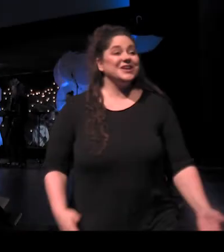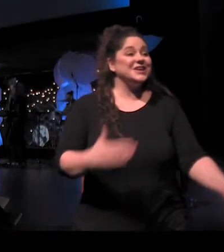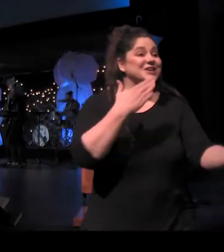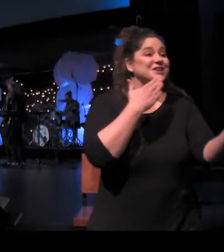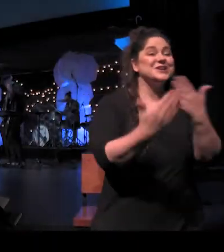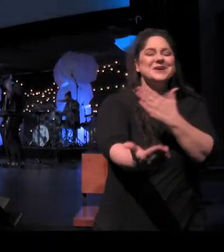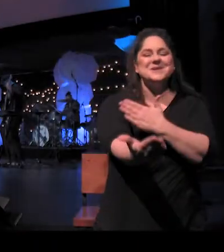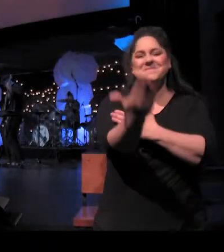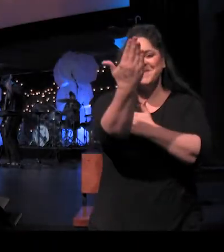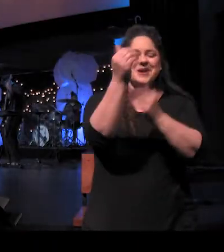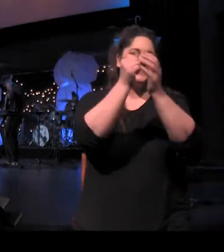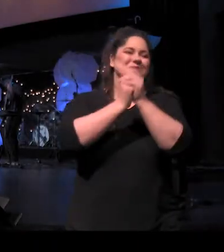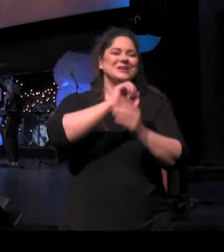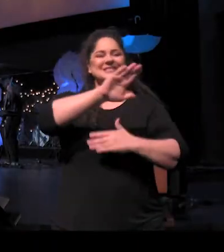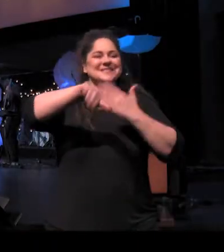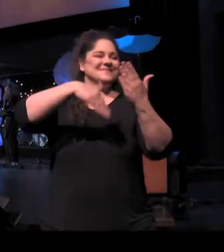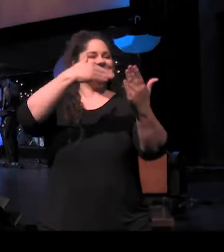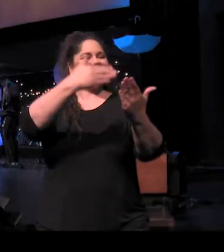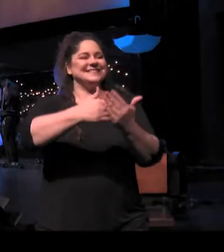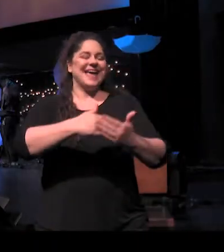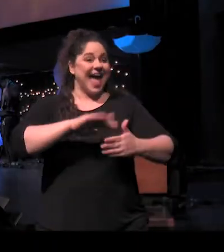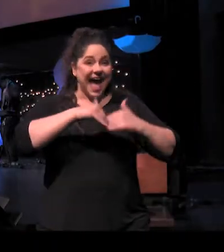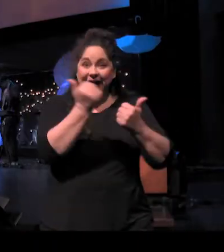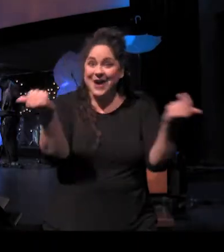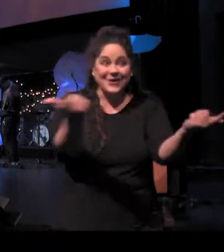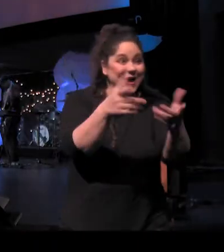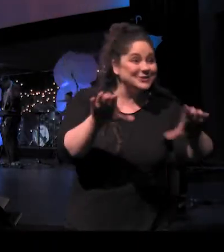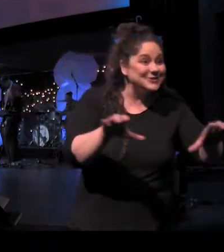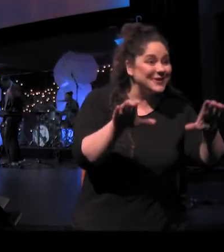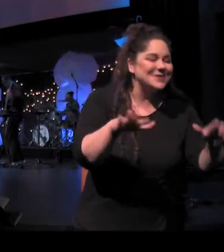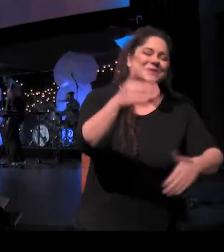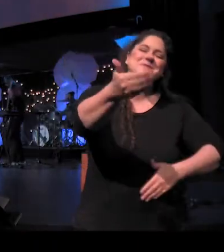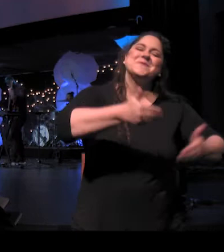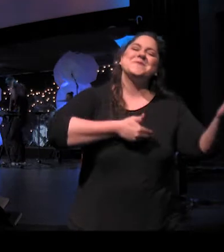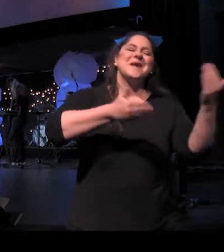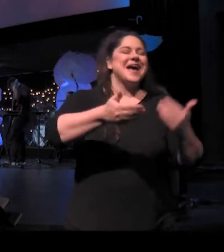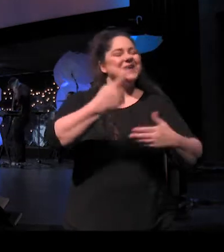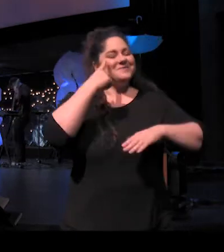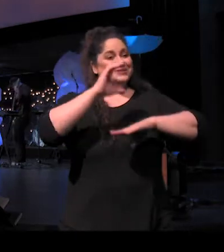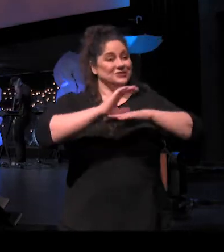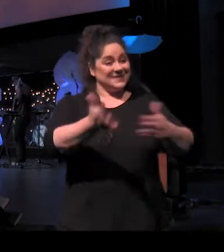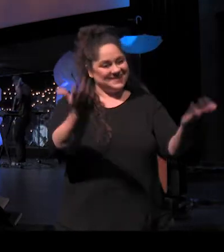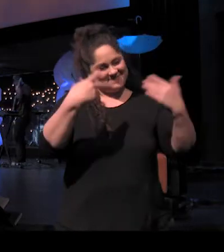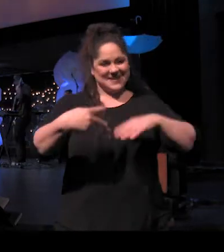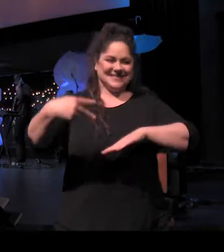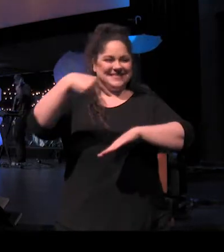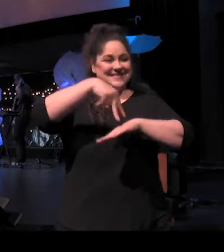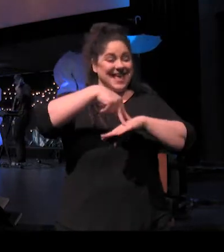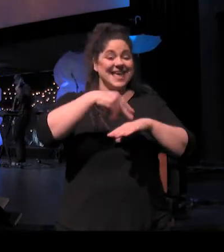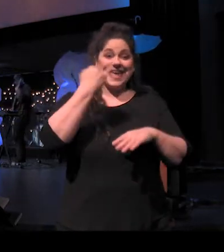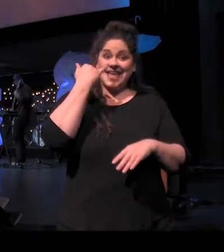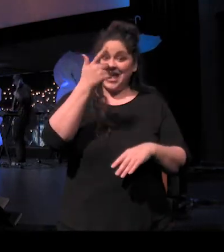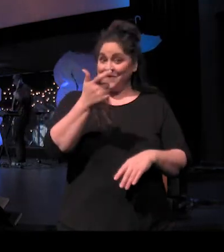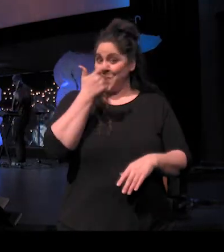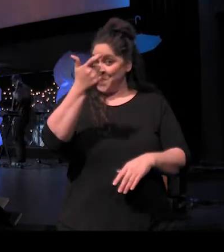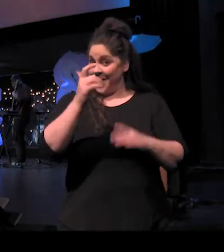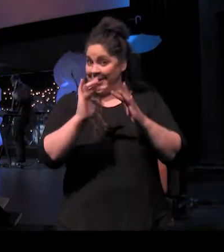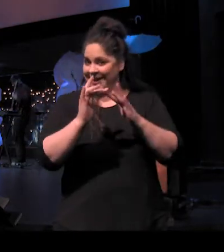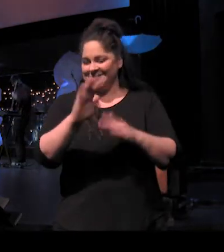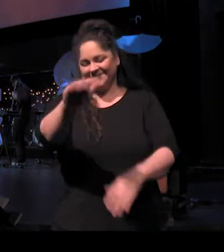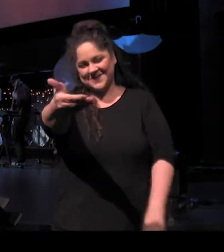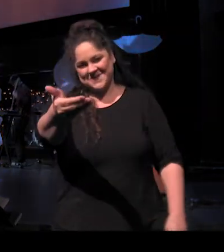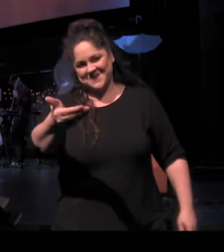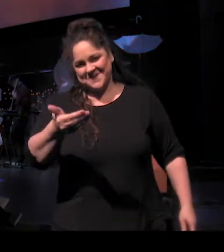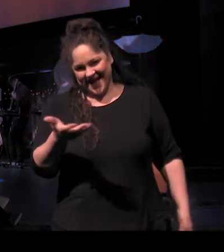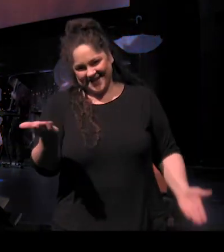Good morning, Worship Center. How's everybody doing this morning? Welcome to church. Let's stand. And if you're watching online, we